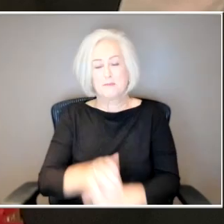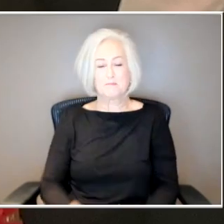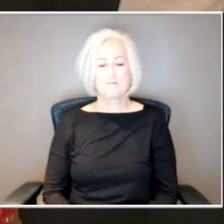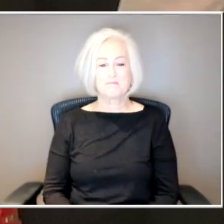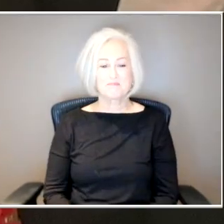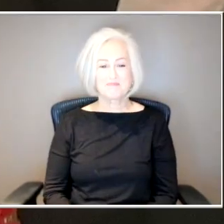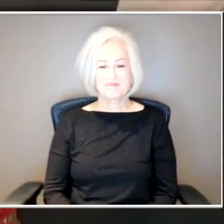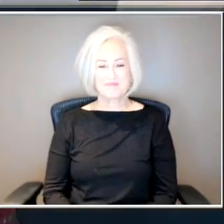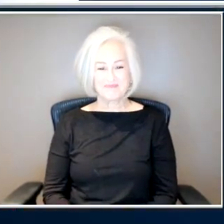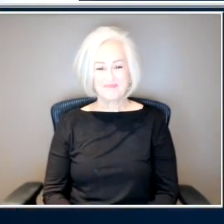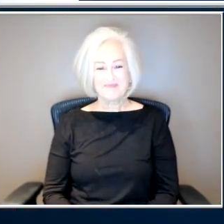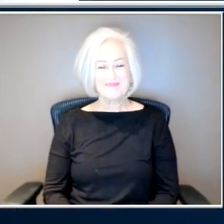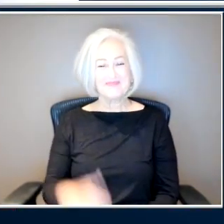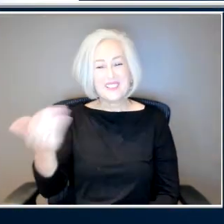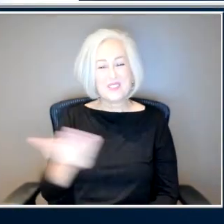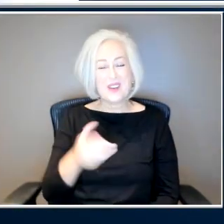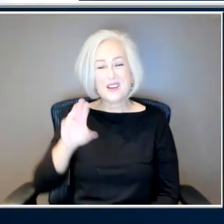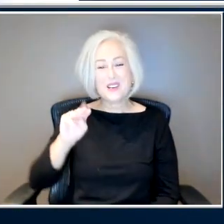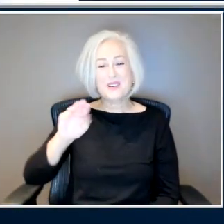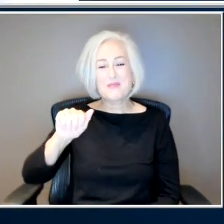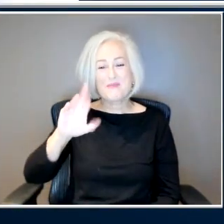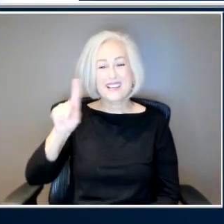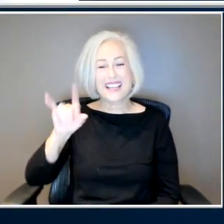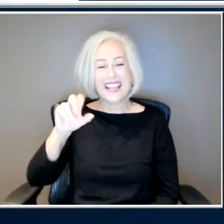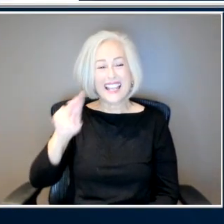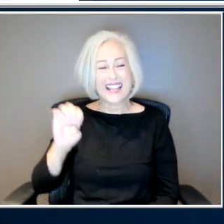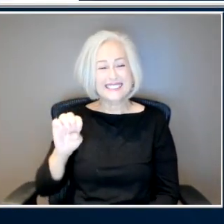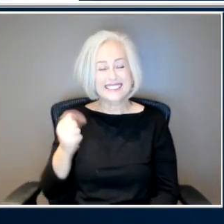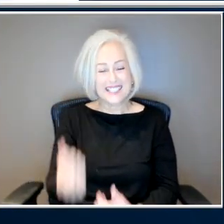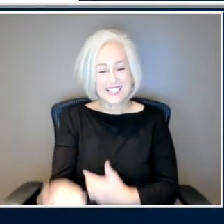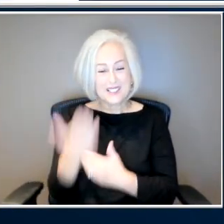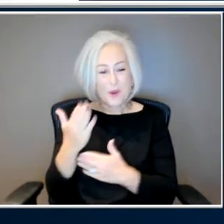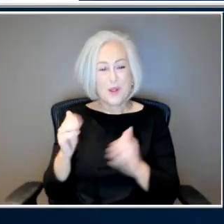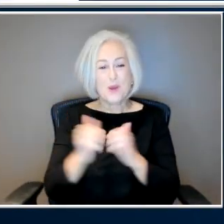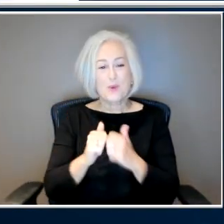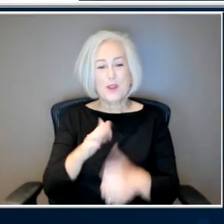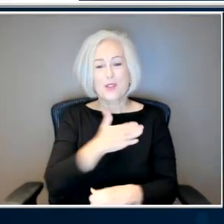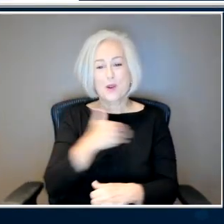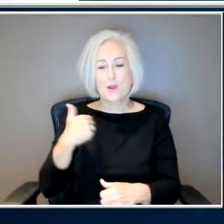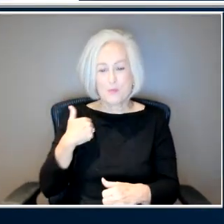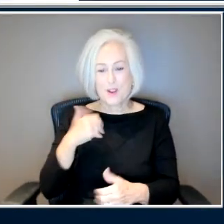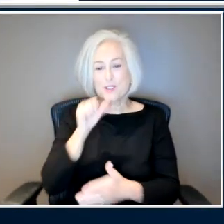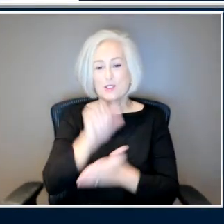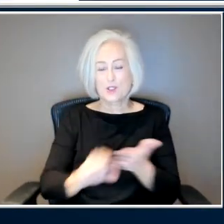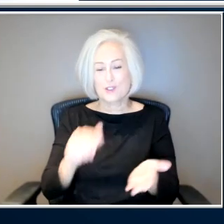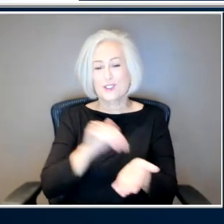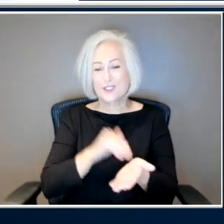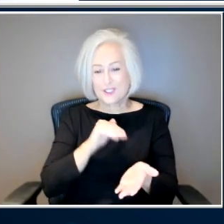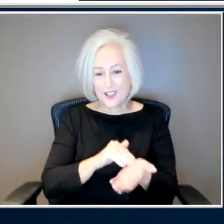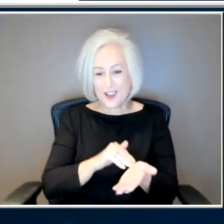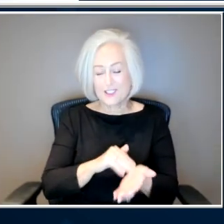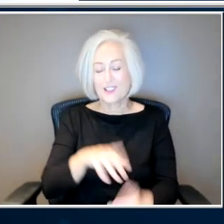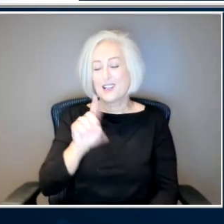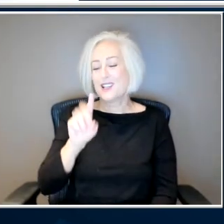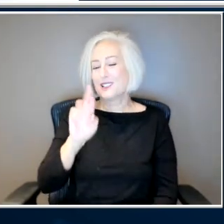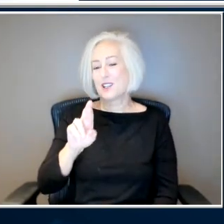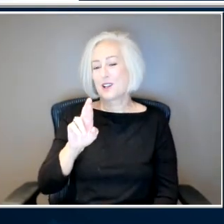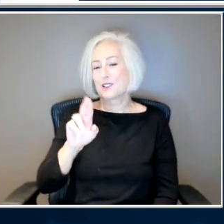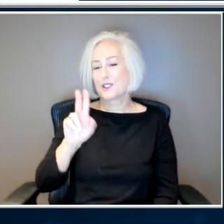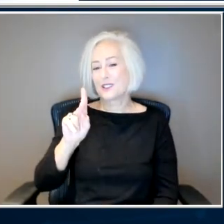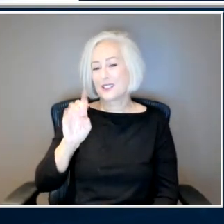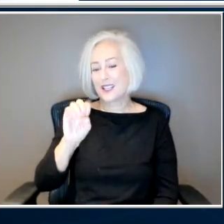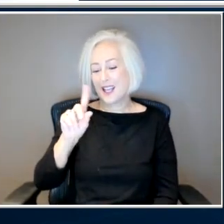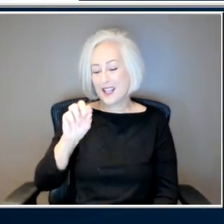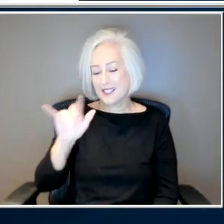And we welcome Mackenzie Patrick to our program this morning, along with her breast surgical oncologist, Dr. Kelsey Larson. Dr. Larson, good morning.